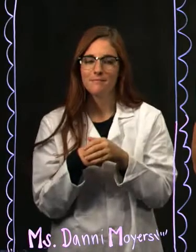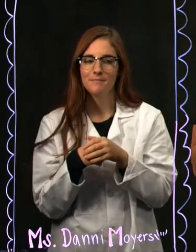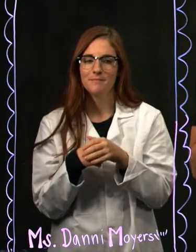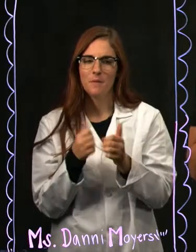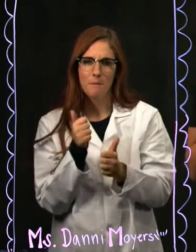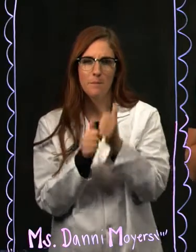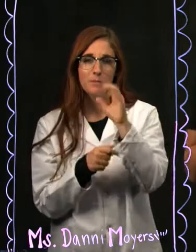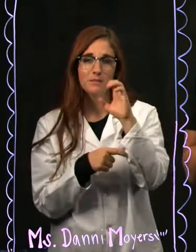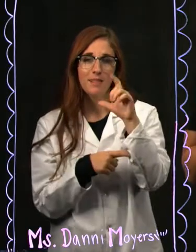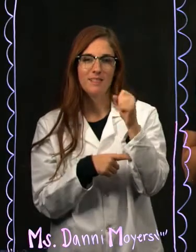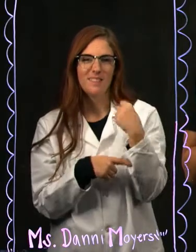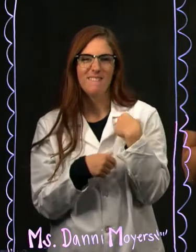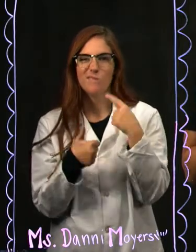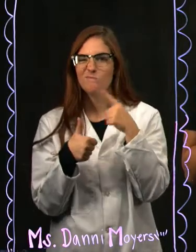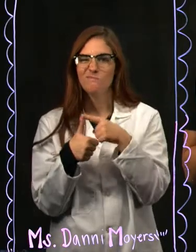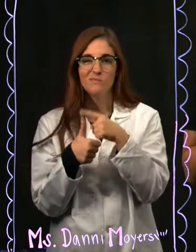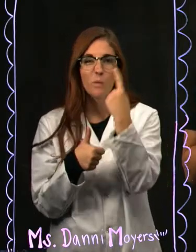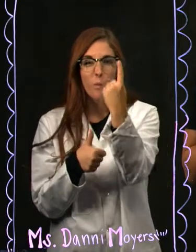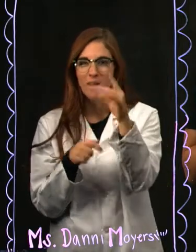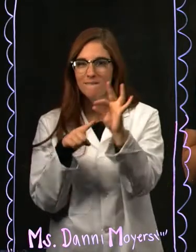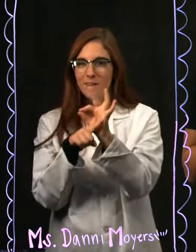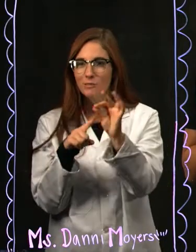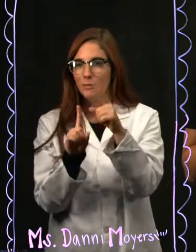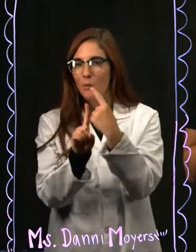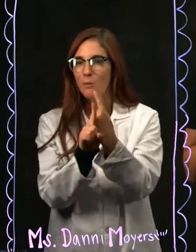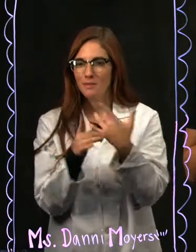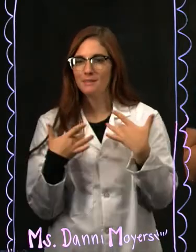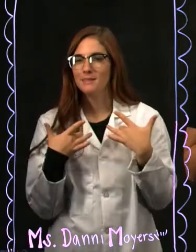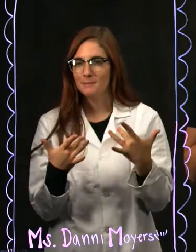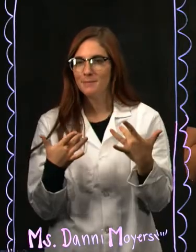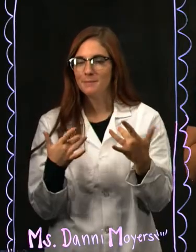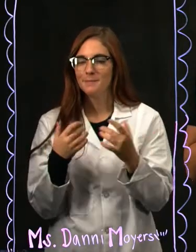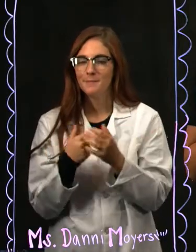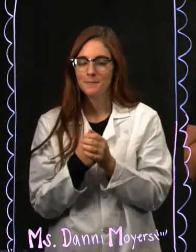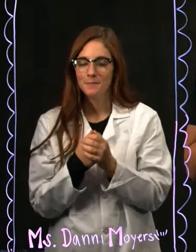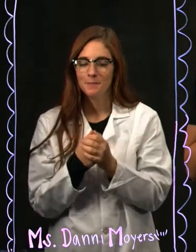have one function. So